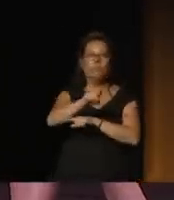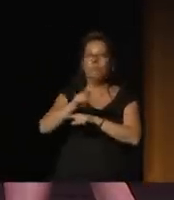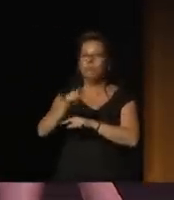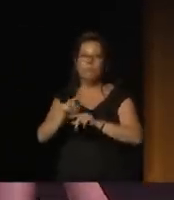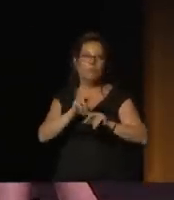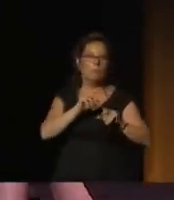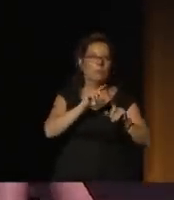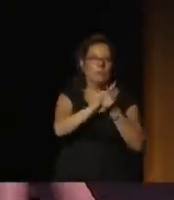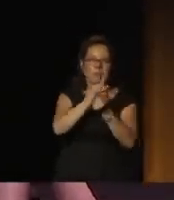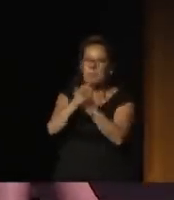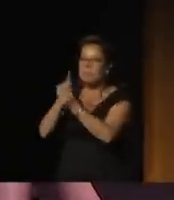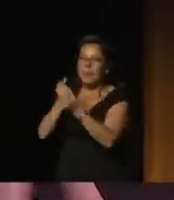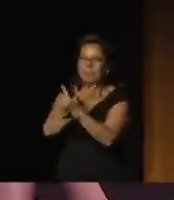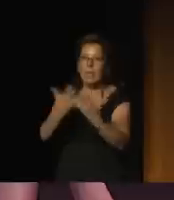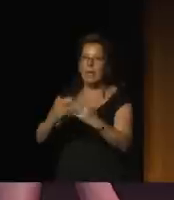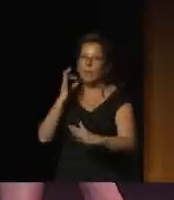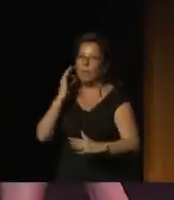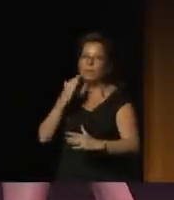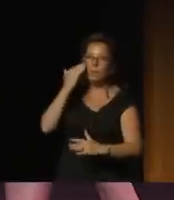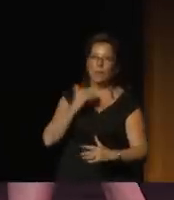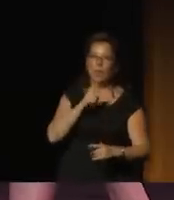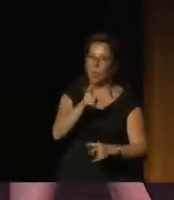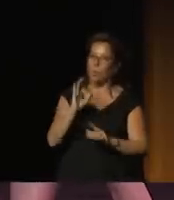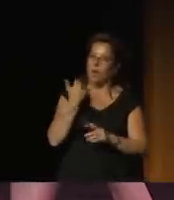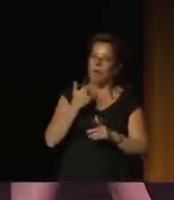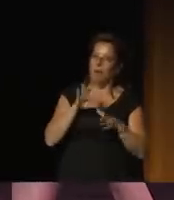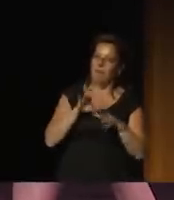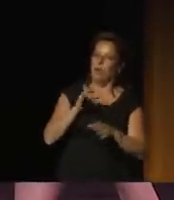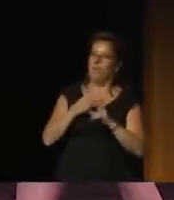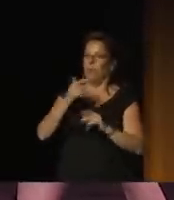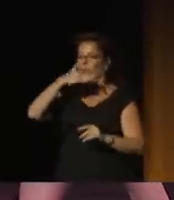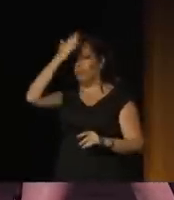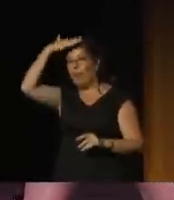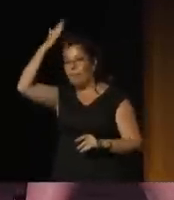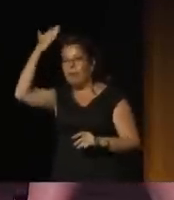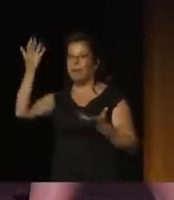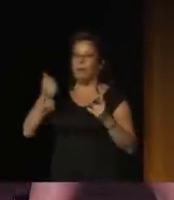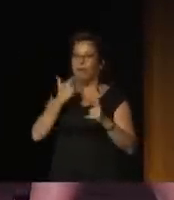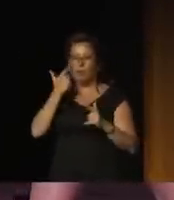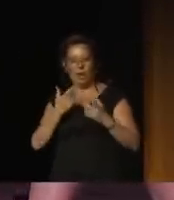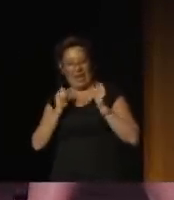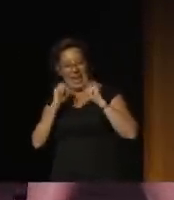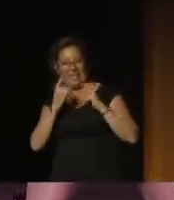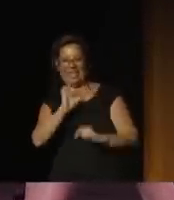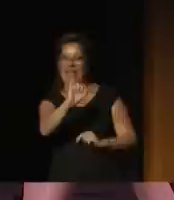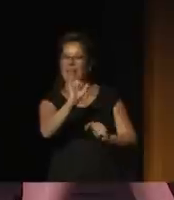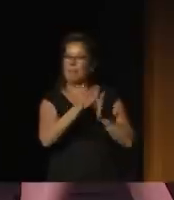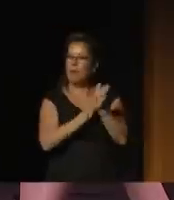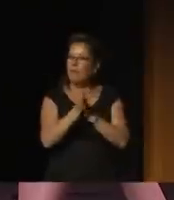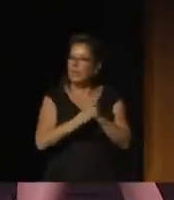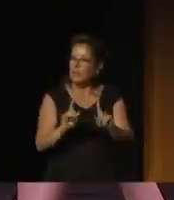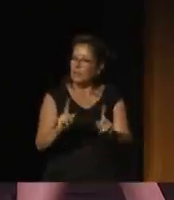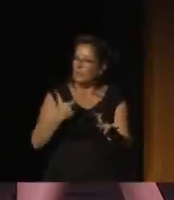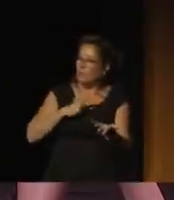really tried to find a lot of white women who had voted for Trump and really understand what it was and what were some of the things that came